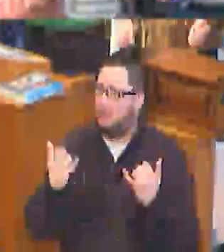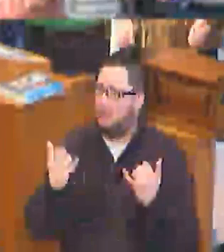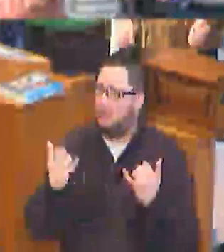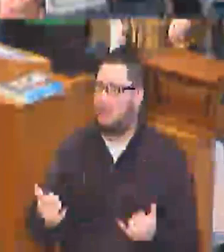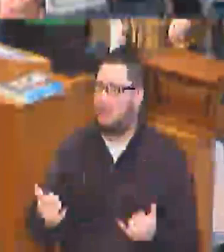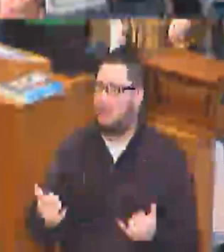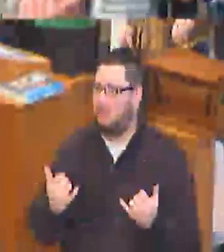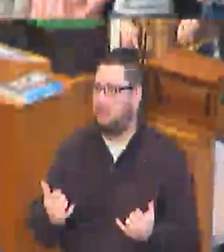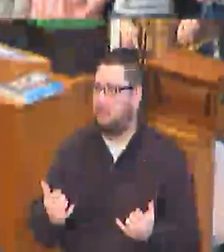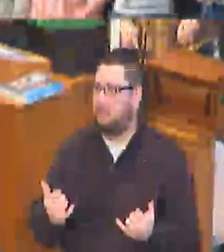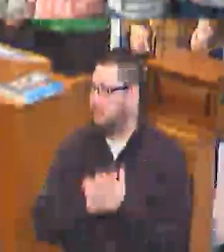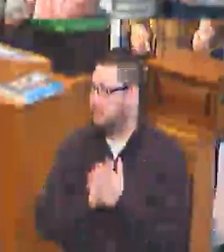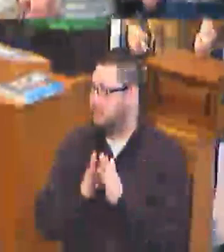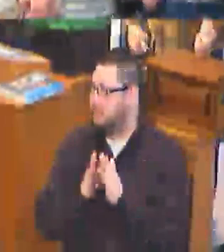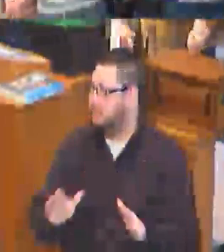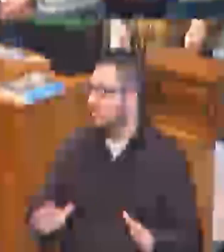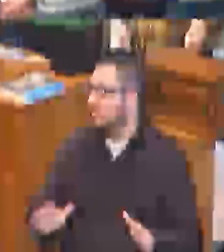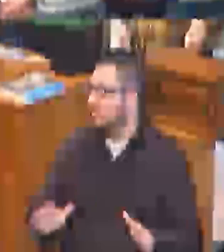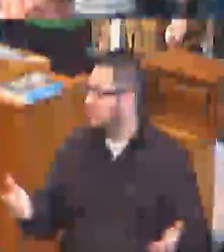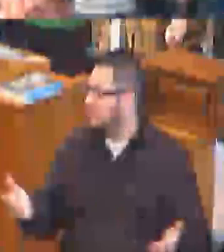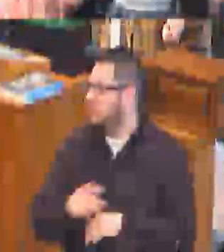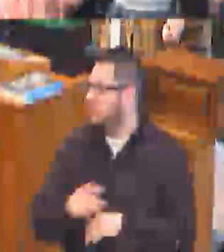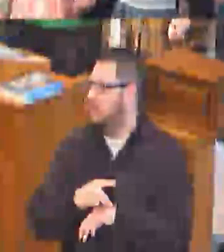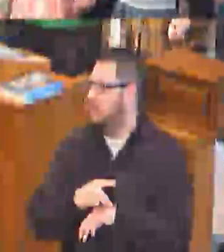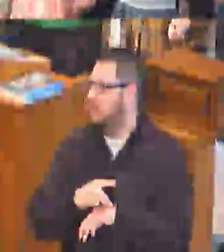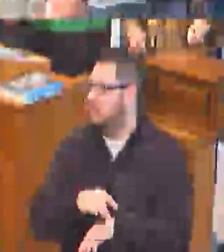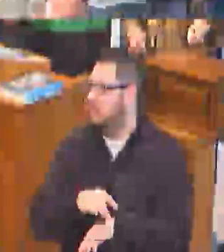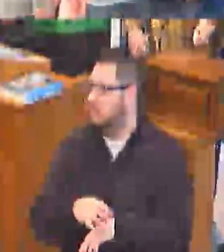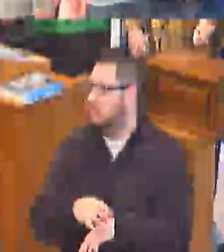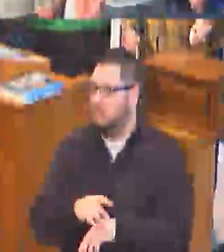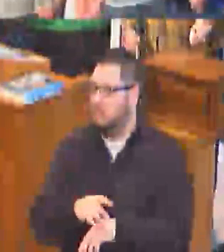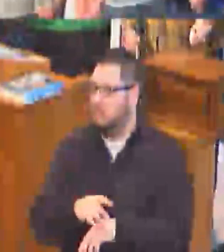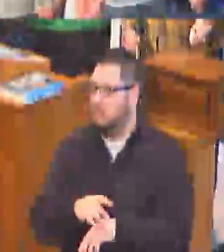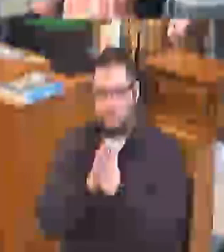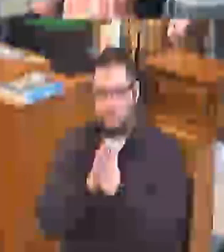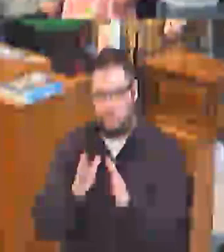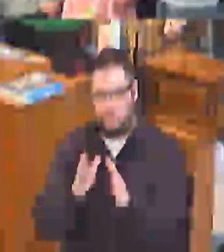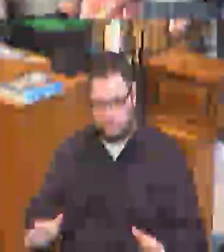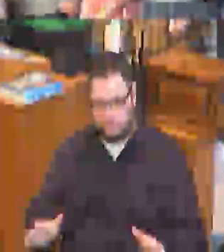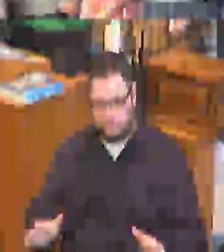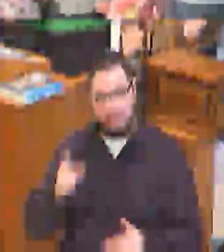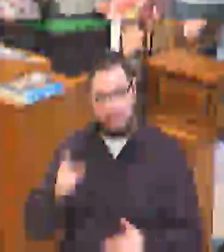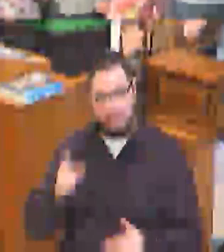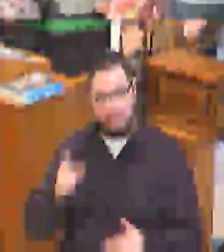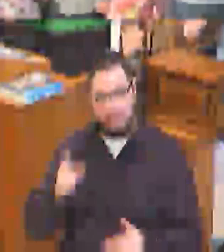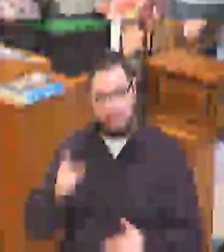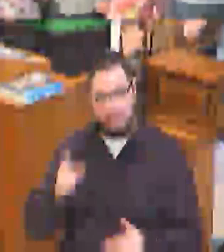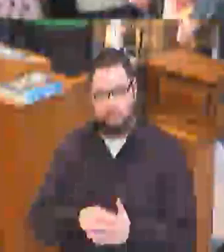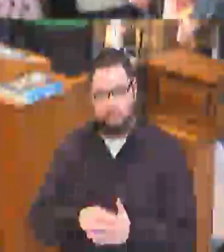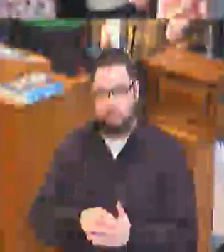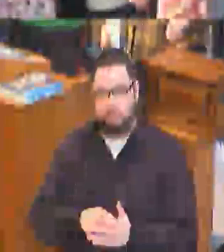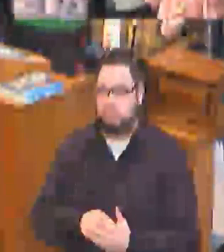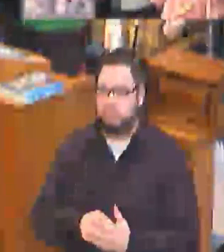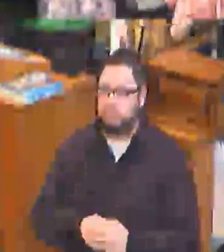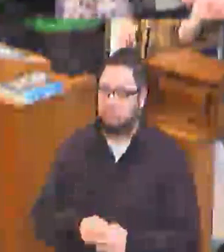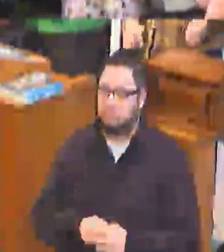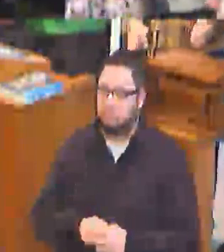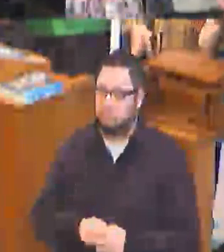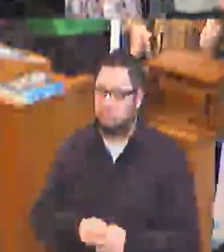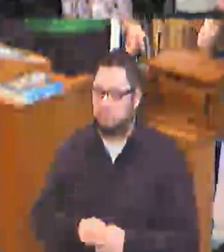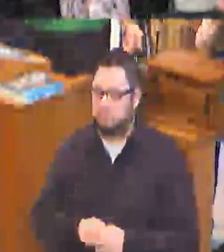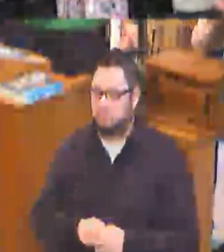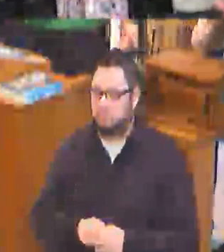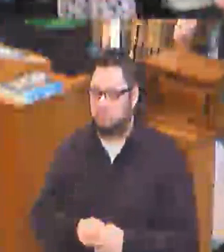Now there is peace on earth, the peace that was meant to be.